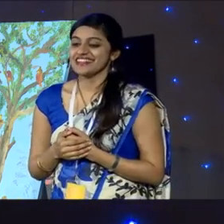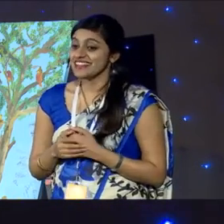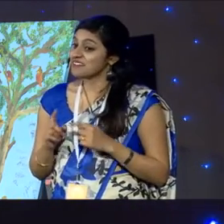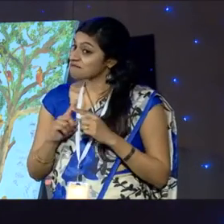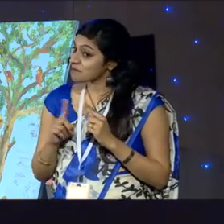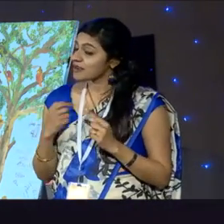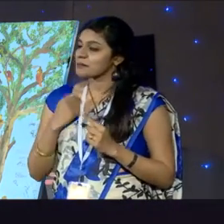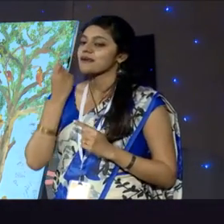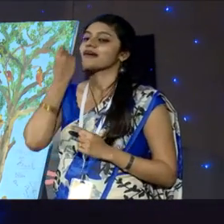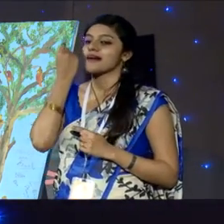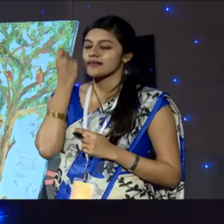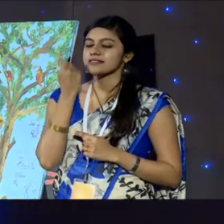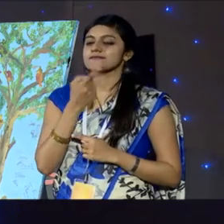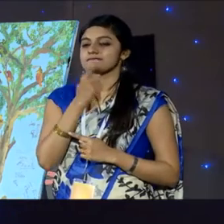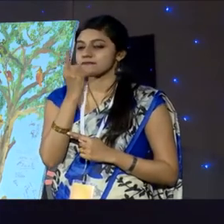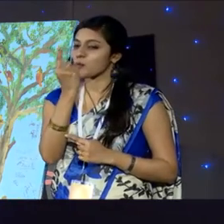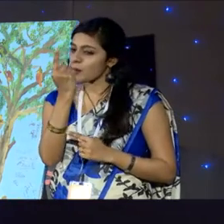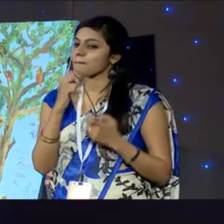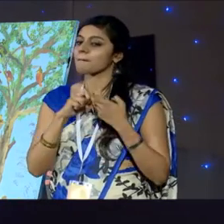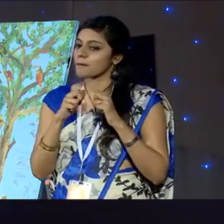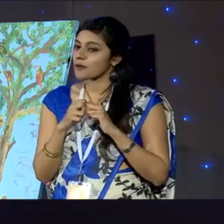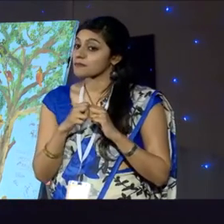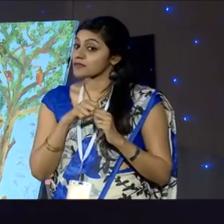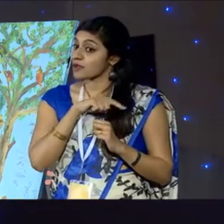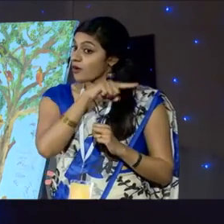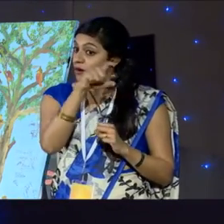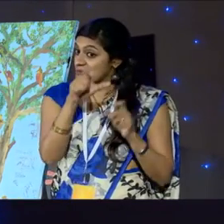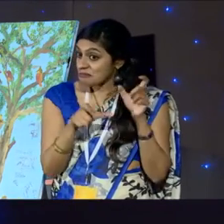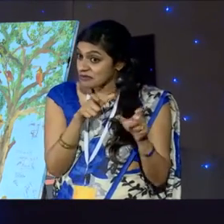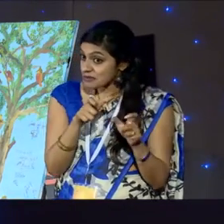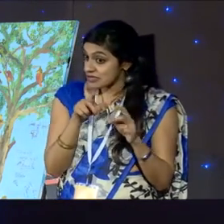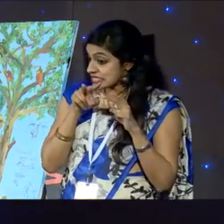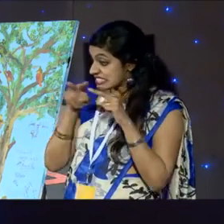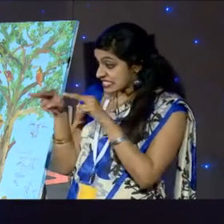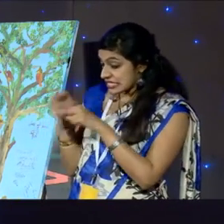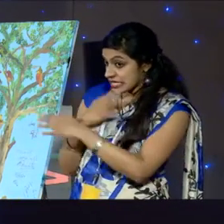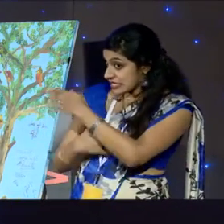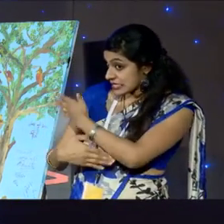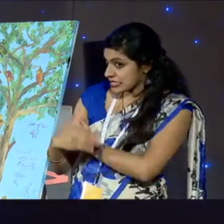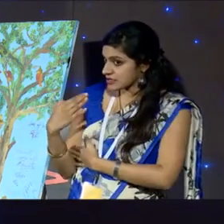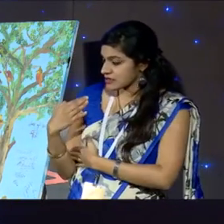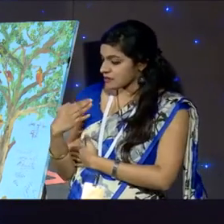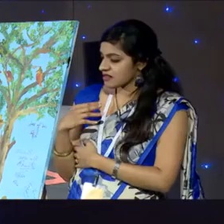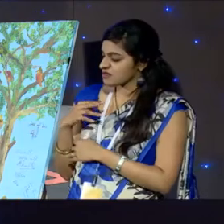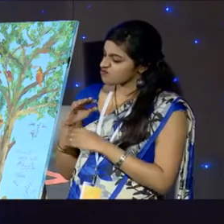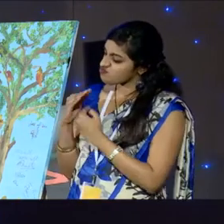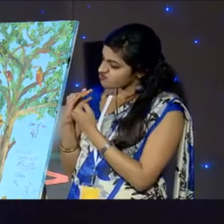us. You know, how the society looks at us decides the rest of our